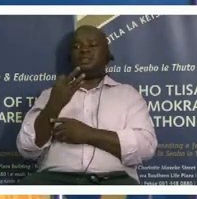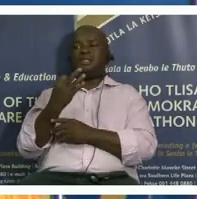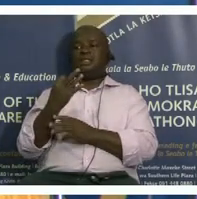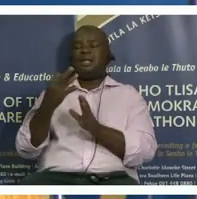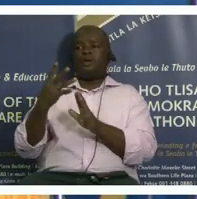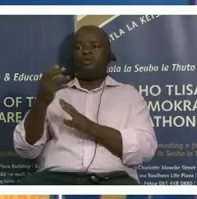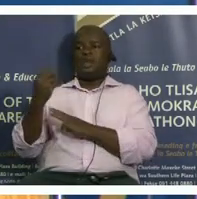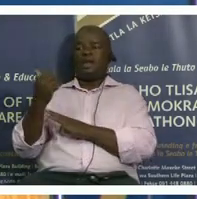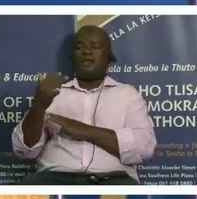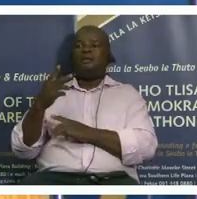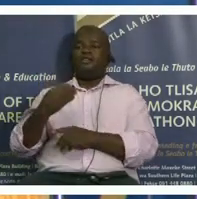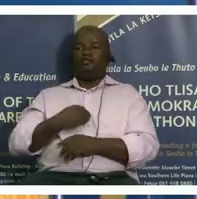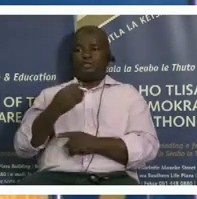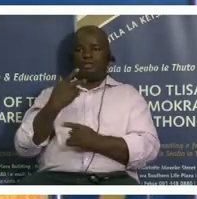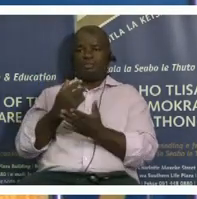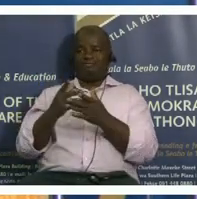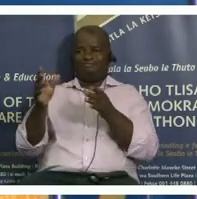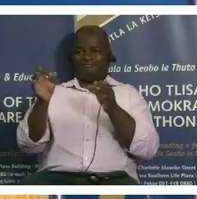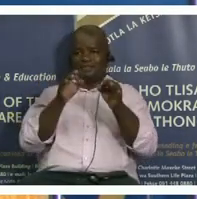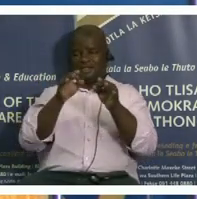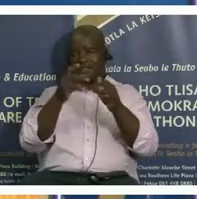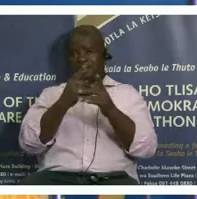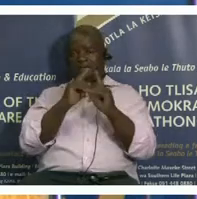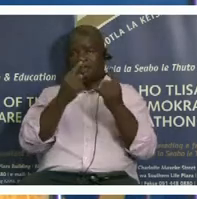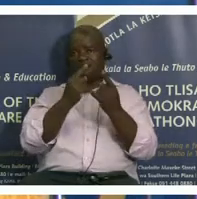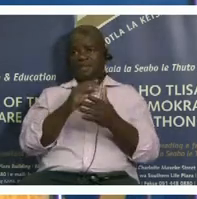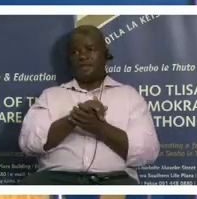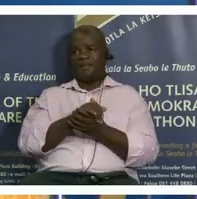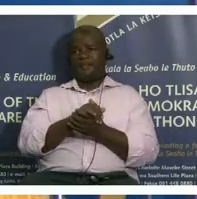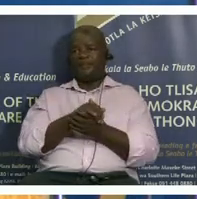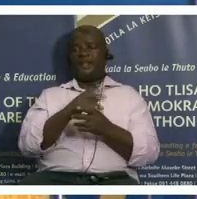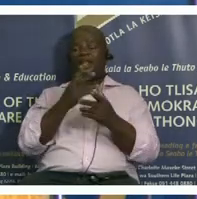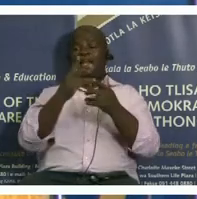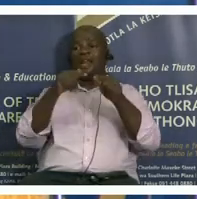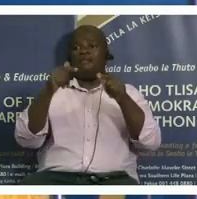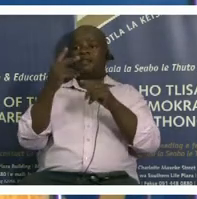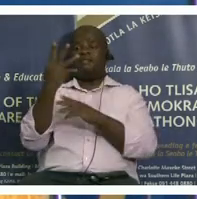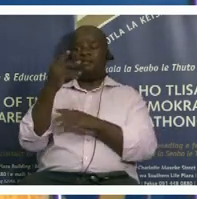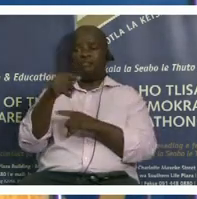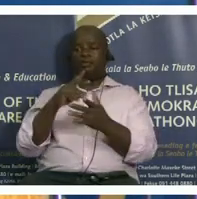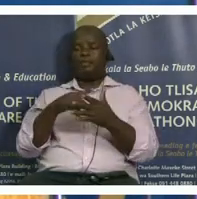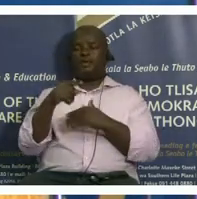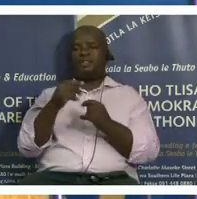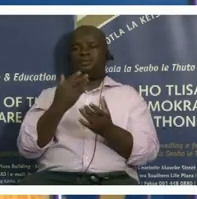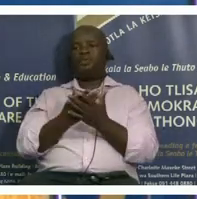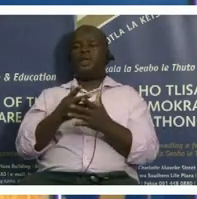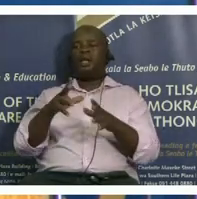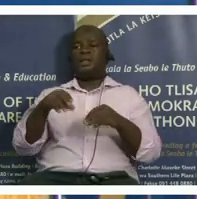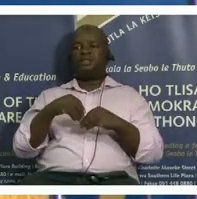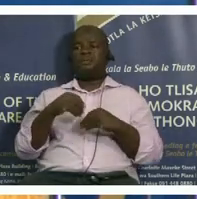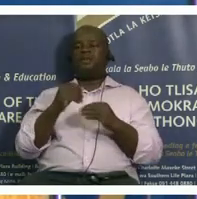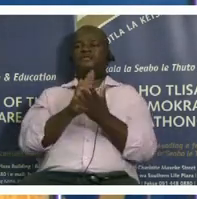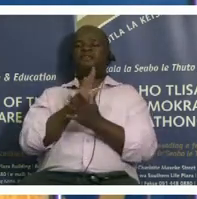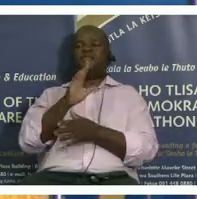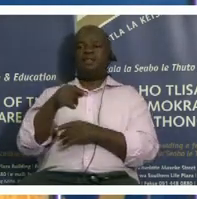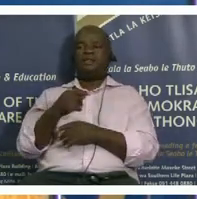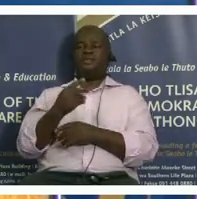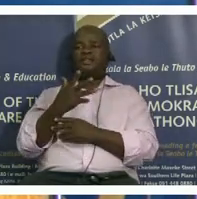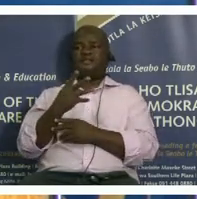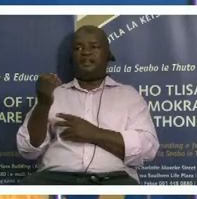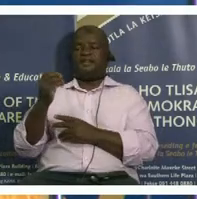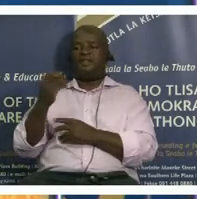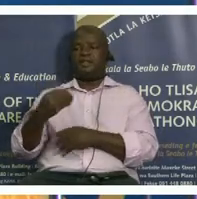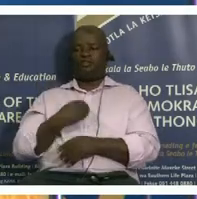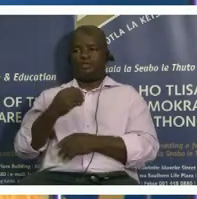15,309 youth being placed in the department. Phase 4 of the project will accommodate 15,500